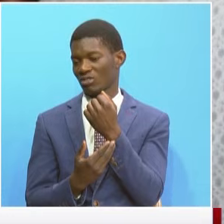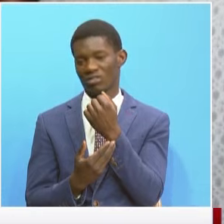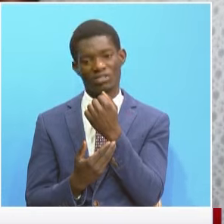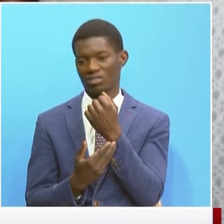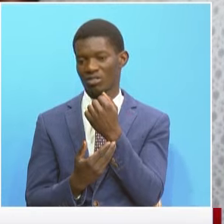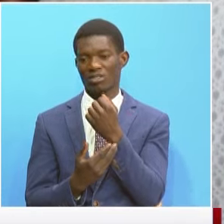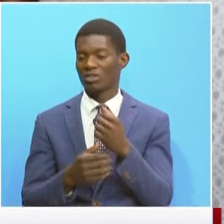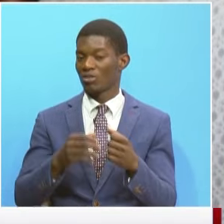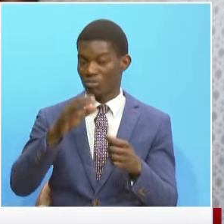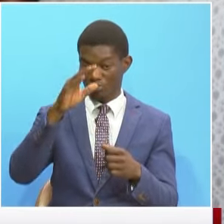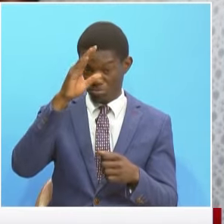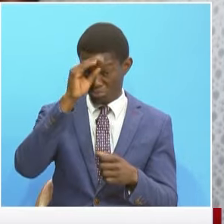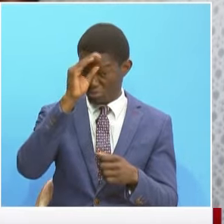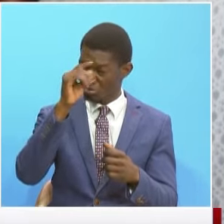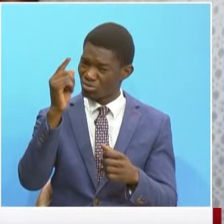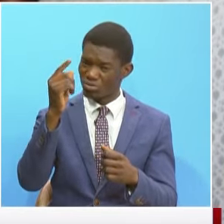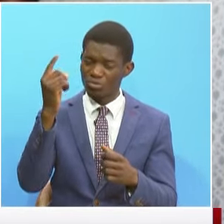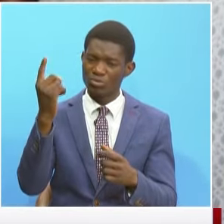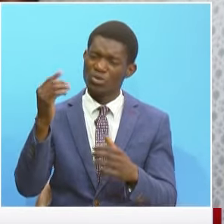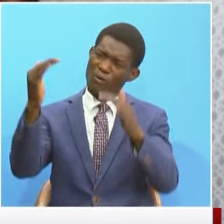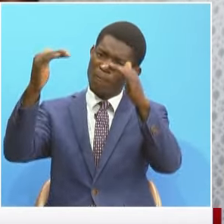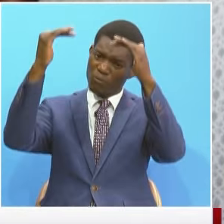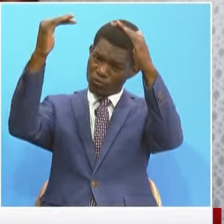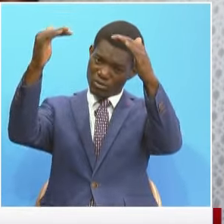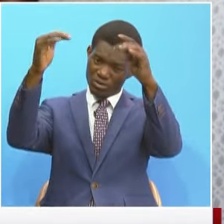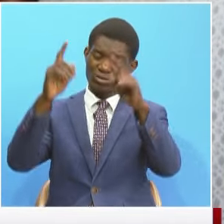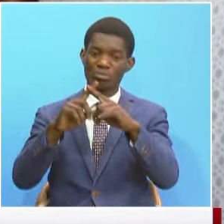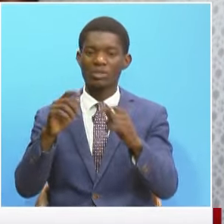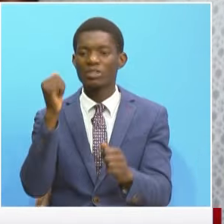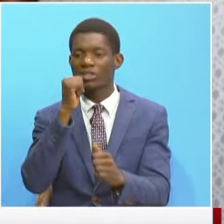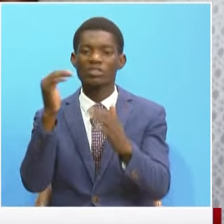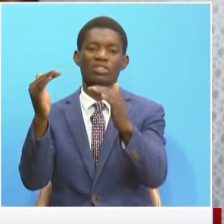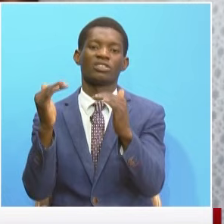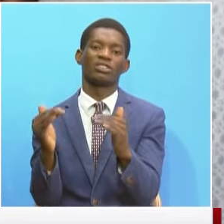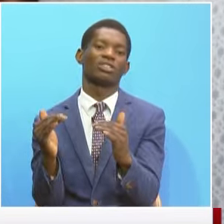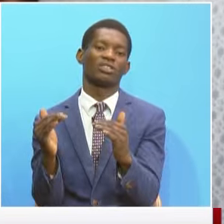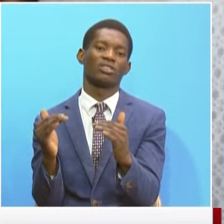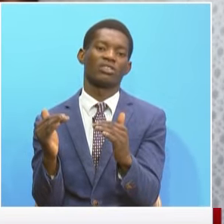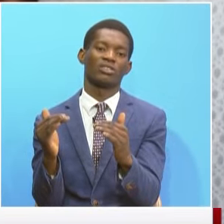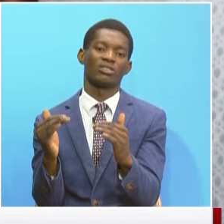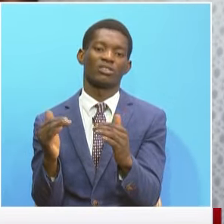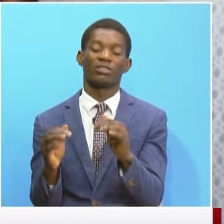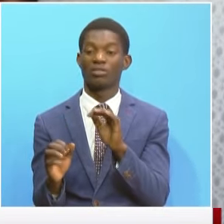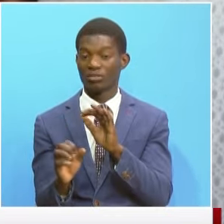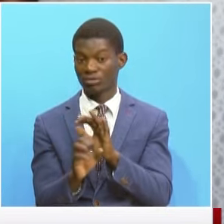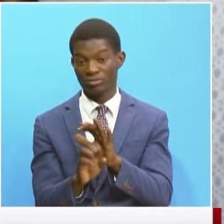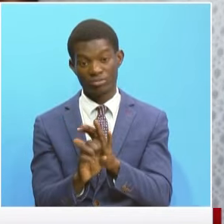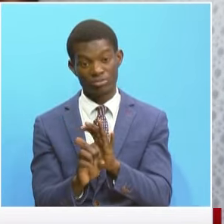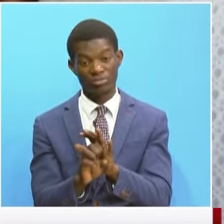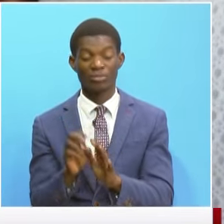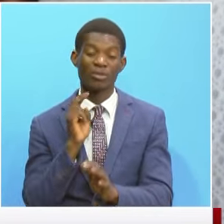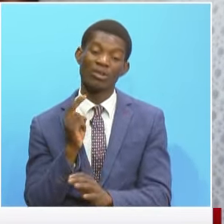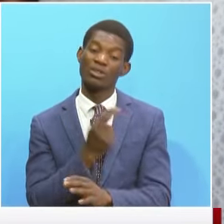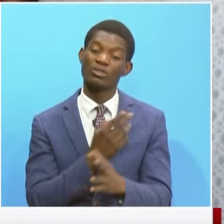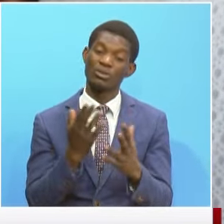Our expectation is that if we start, say, with 100 pupils at grade 8, our expectation